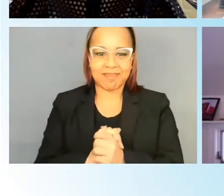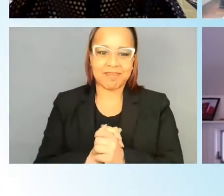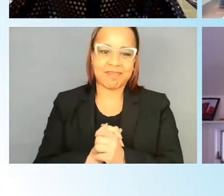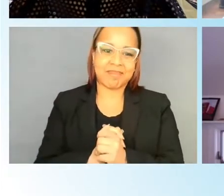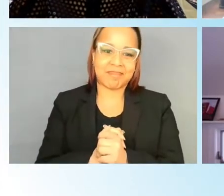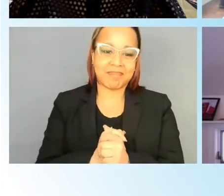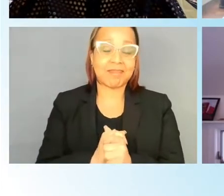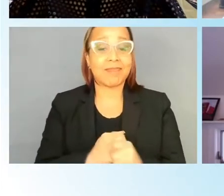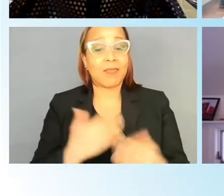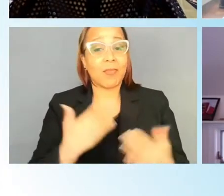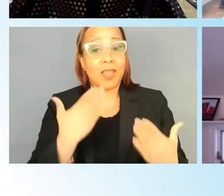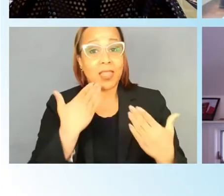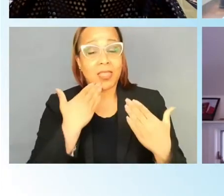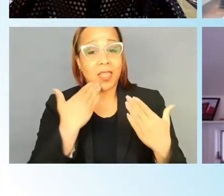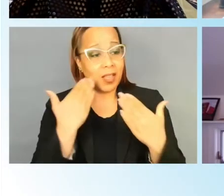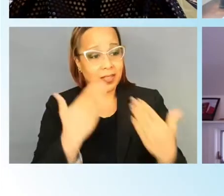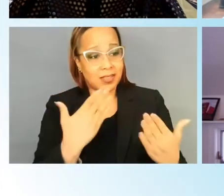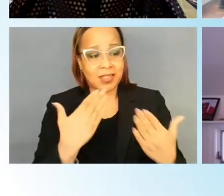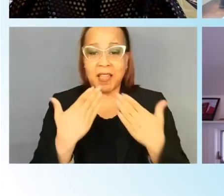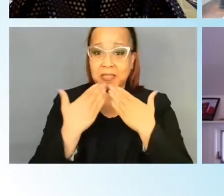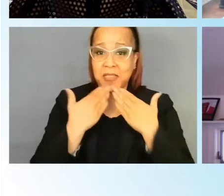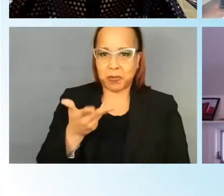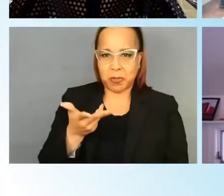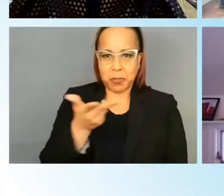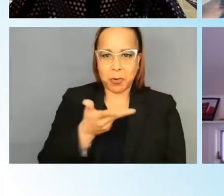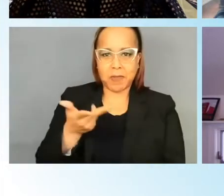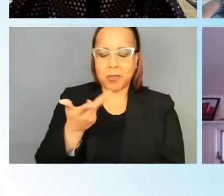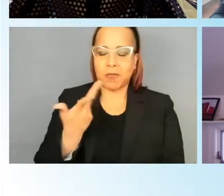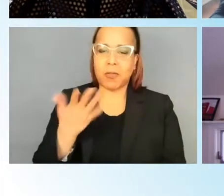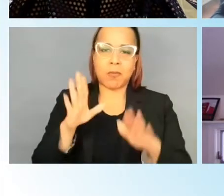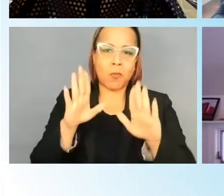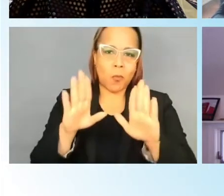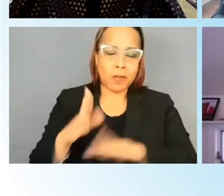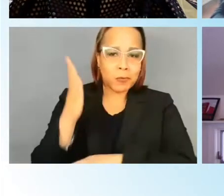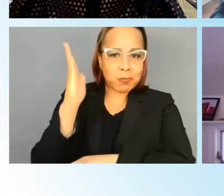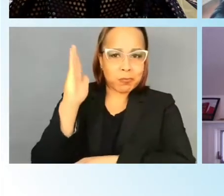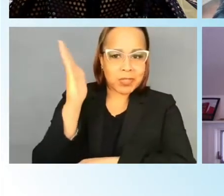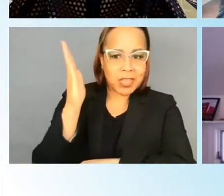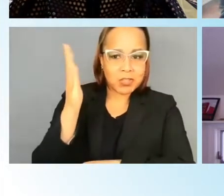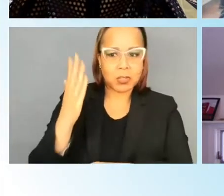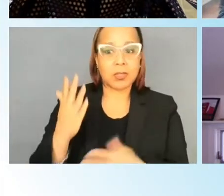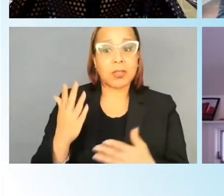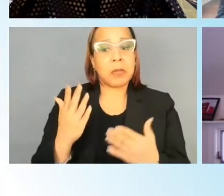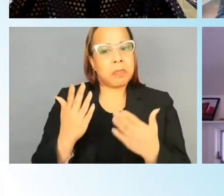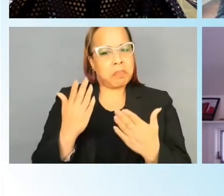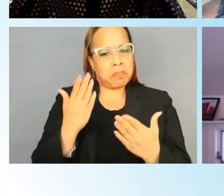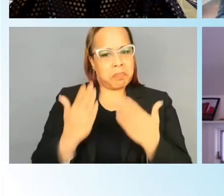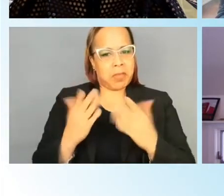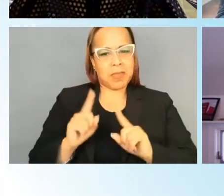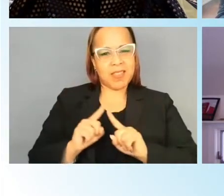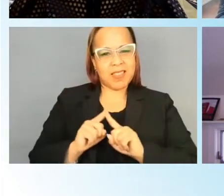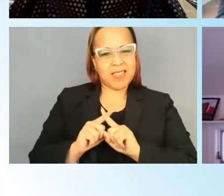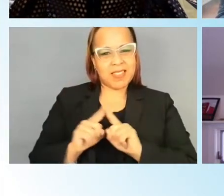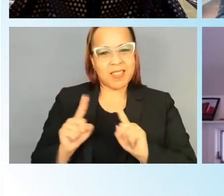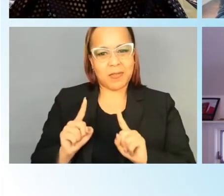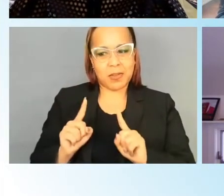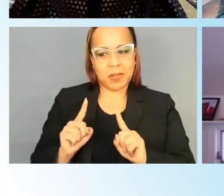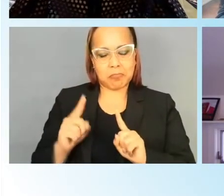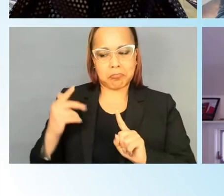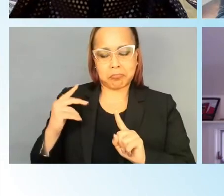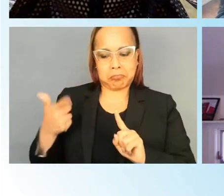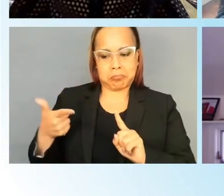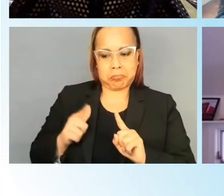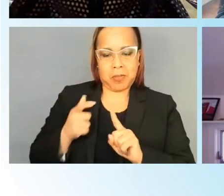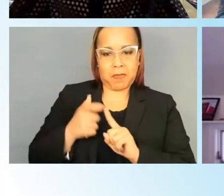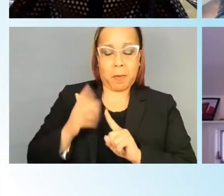Thanks, and thank you to the three of you for the wonderful presentations. Maybe a different progression is from past to future, because